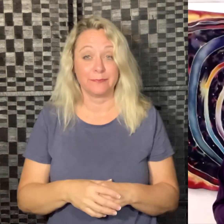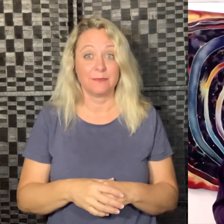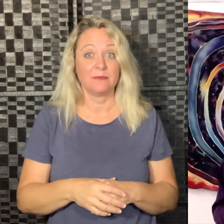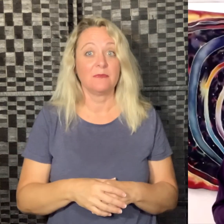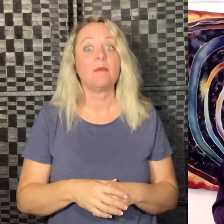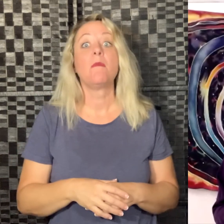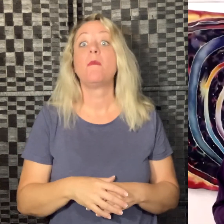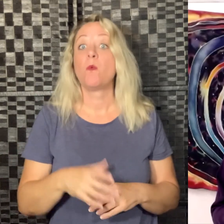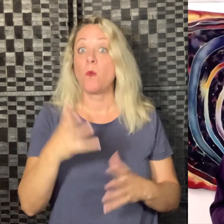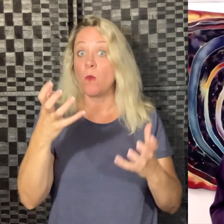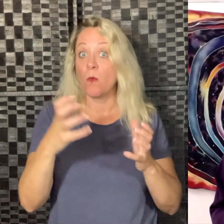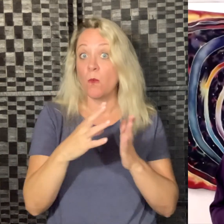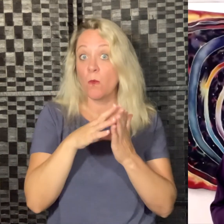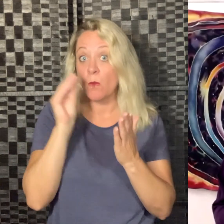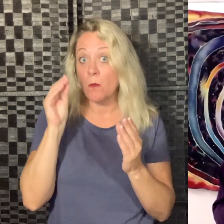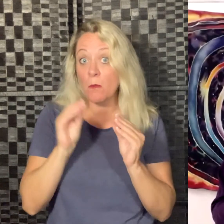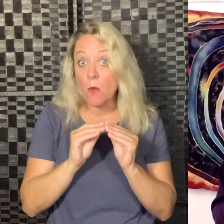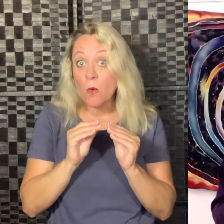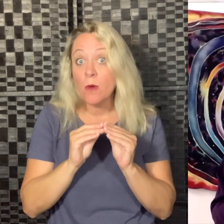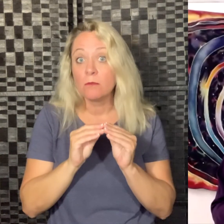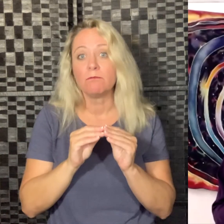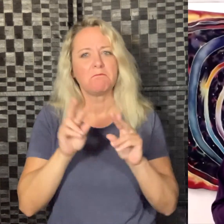information out about me at my website,